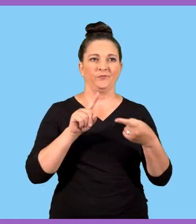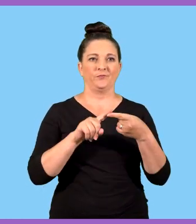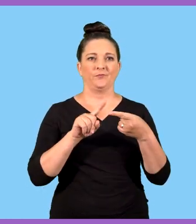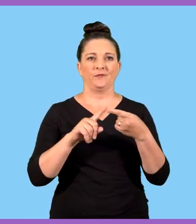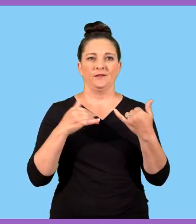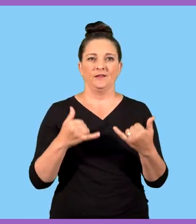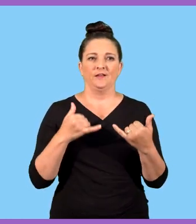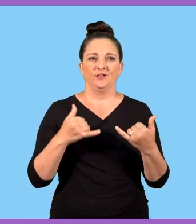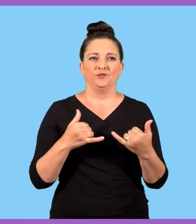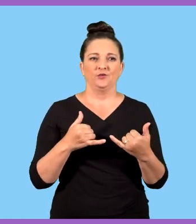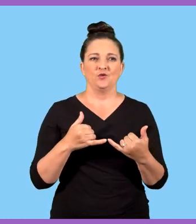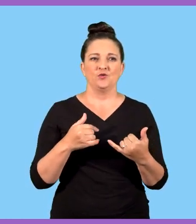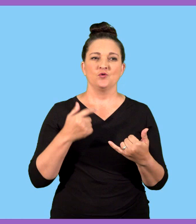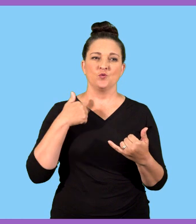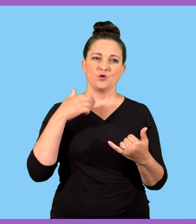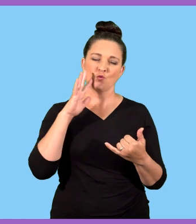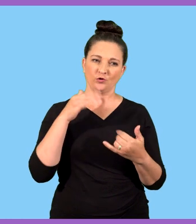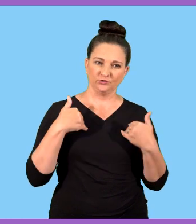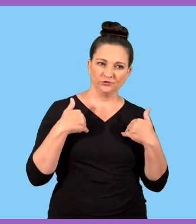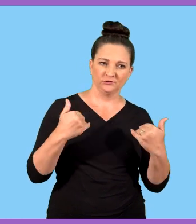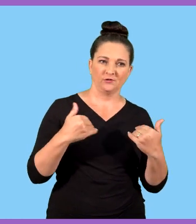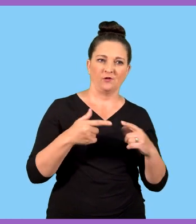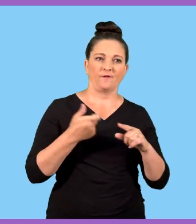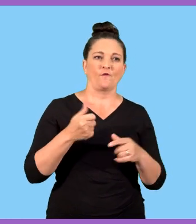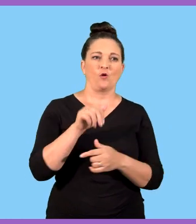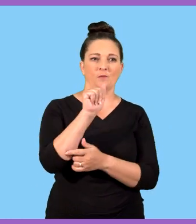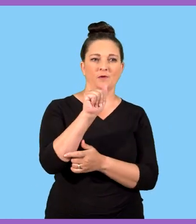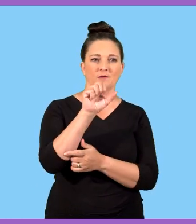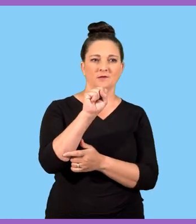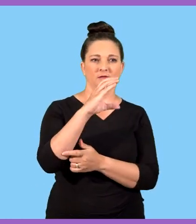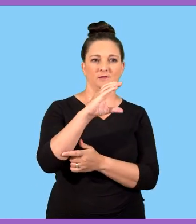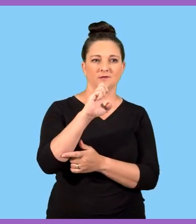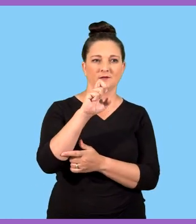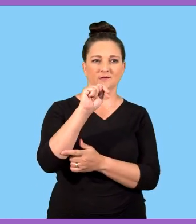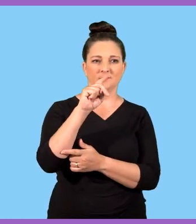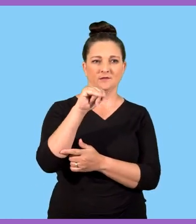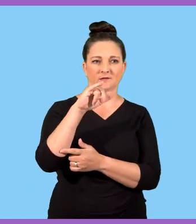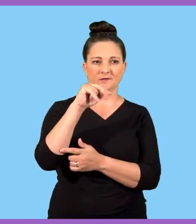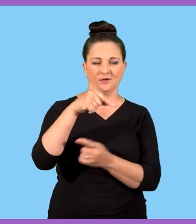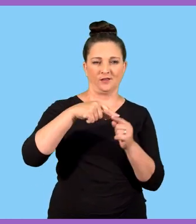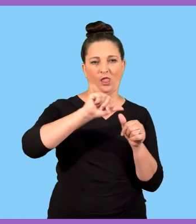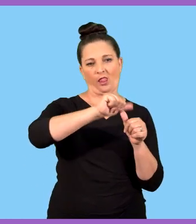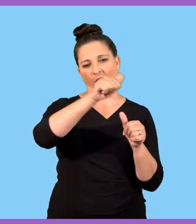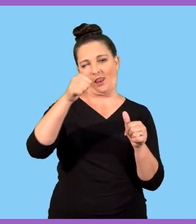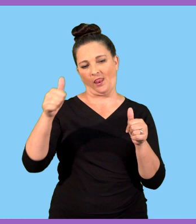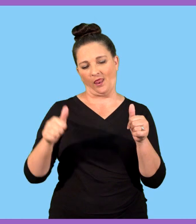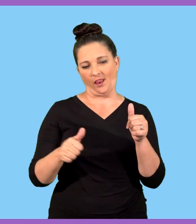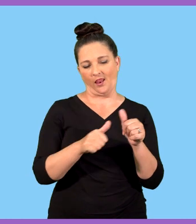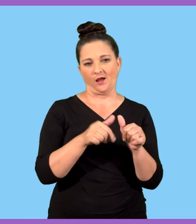ascending and descending order and kind of traverse it that way and go that way across all those